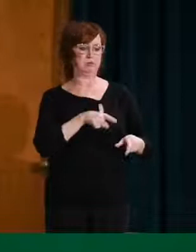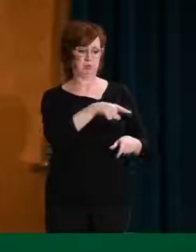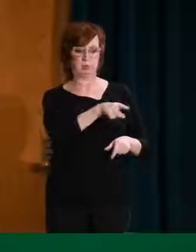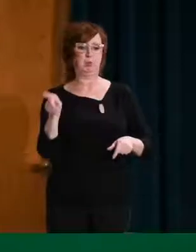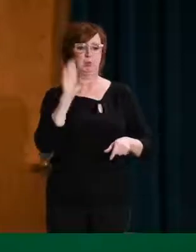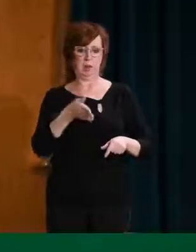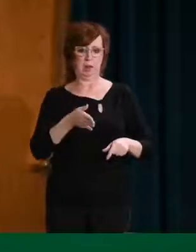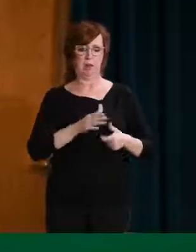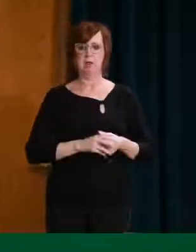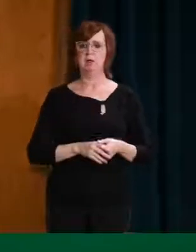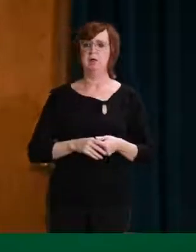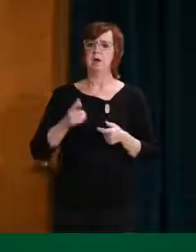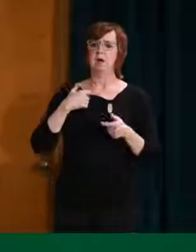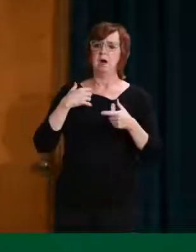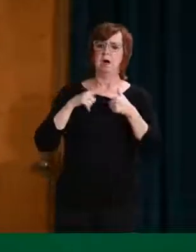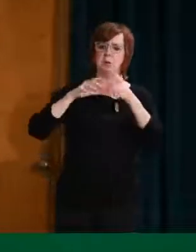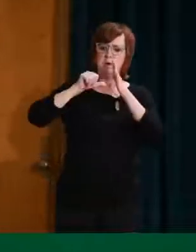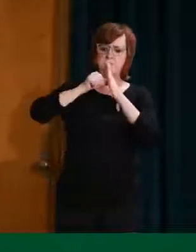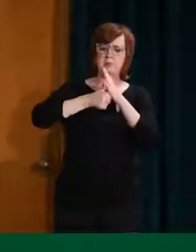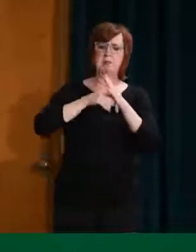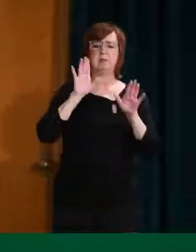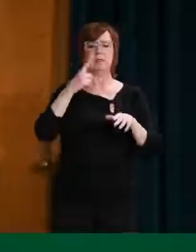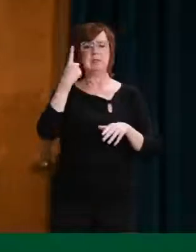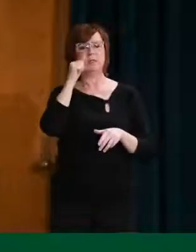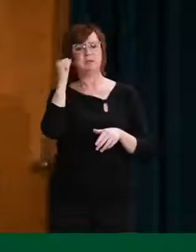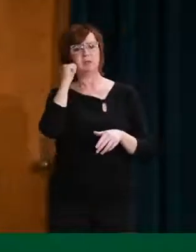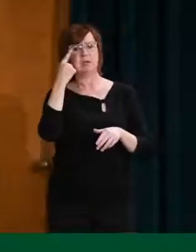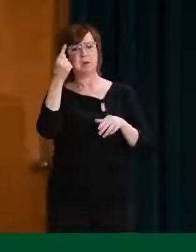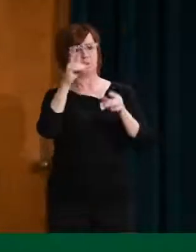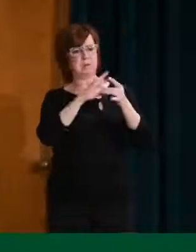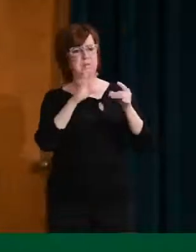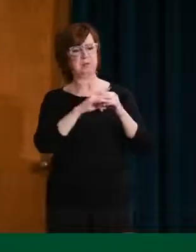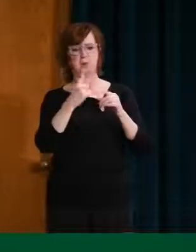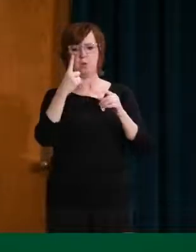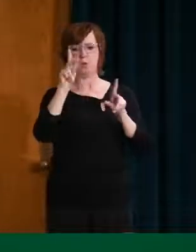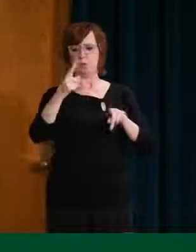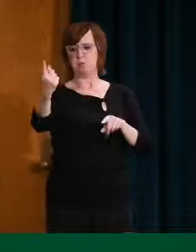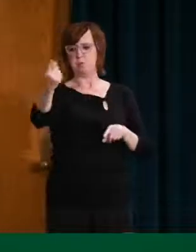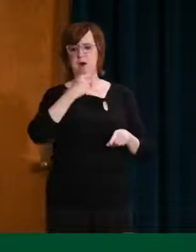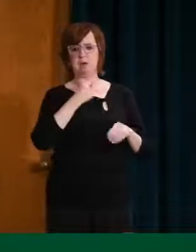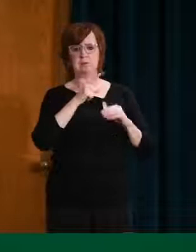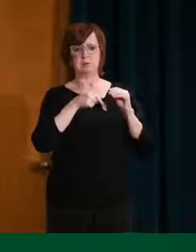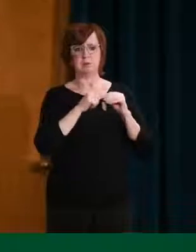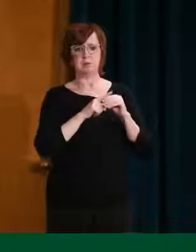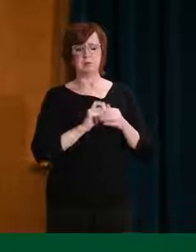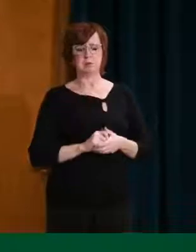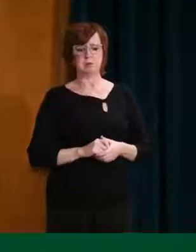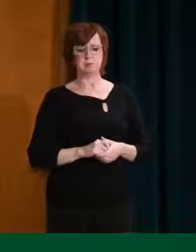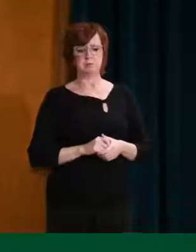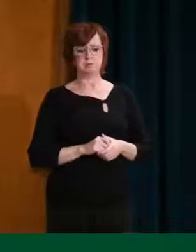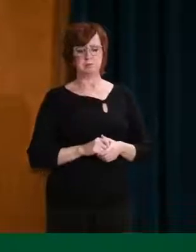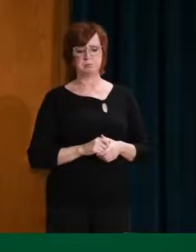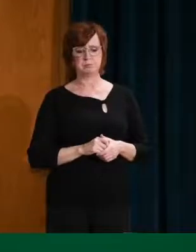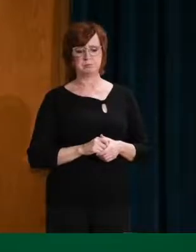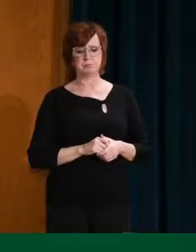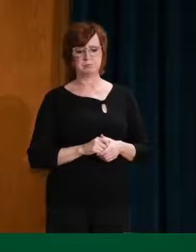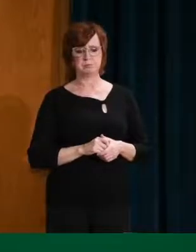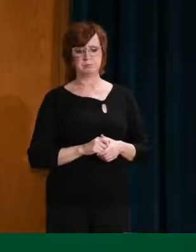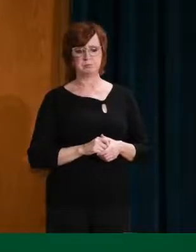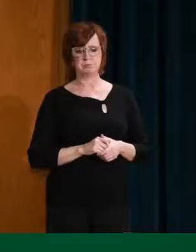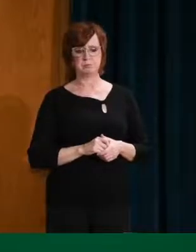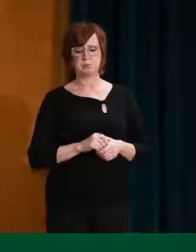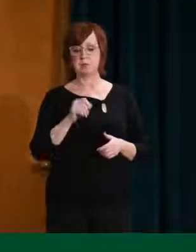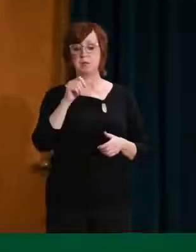And I just wanted to emphasize that there was a question yesterday around long-term care facilities. So I have confirmed that long-term care facilities regularly test for